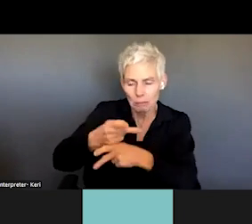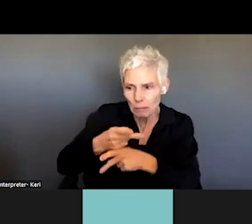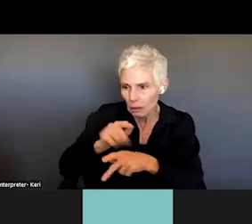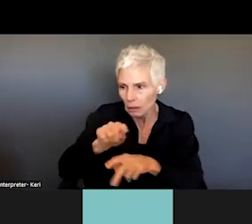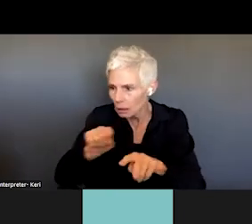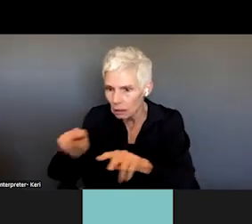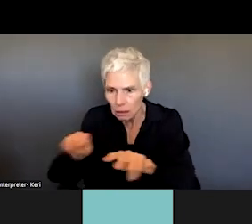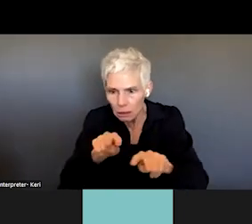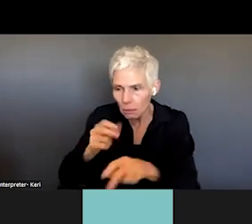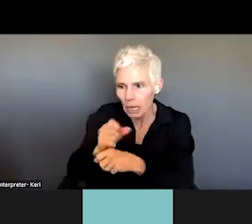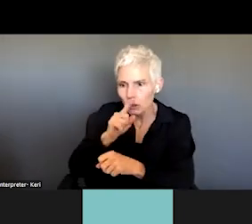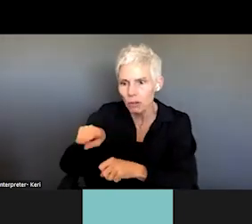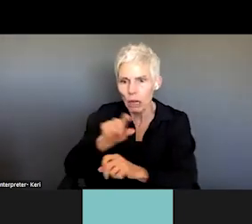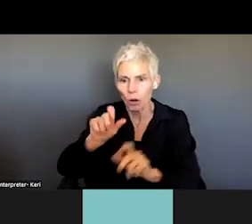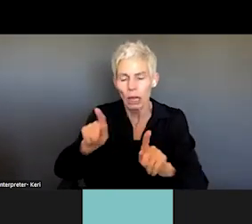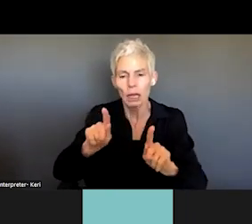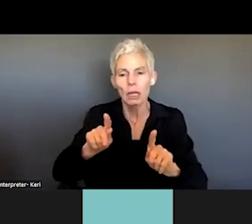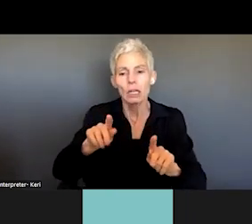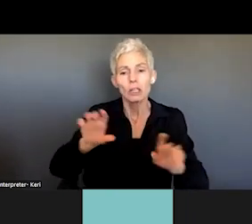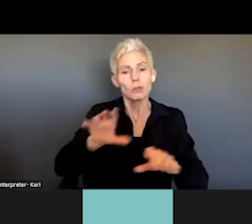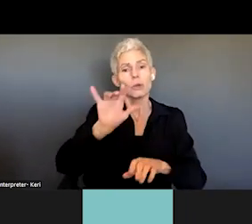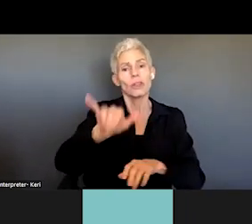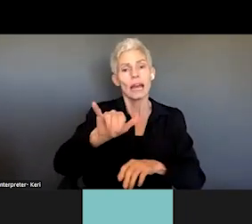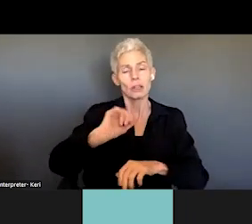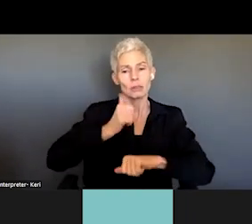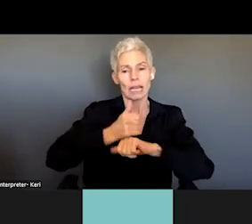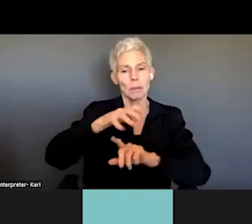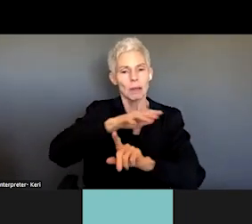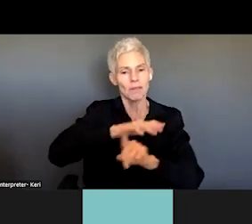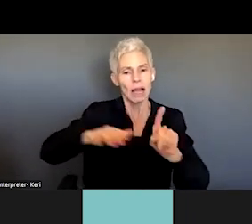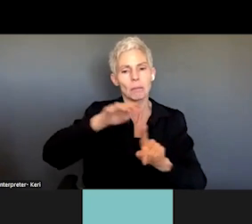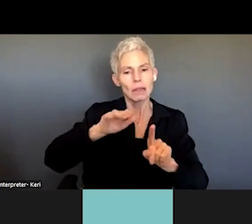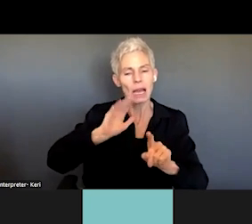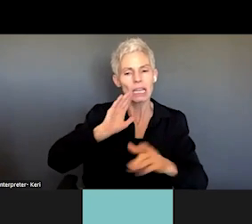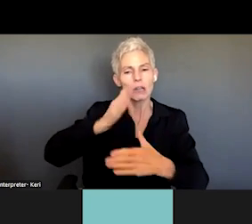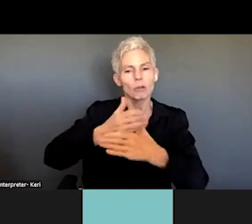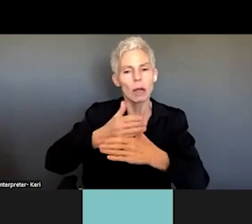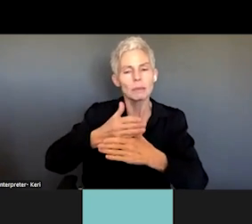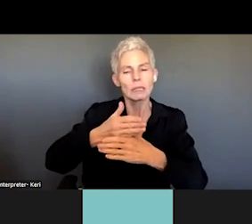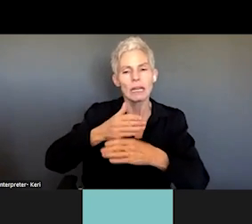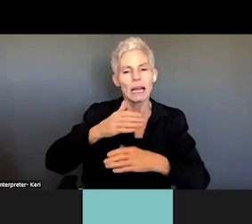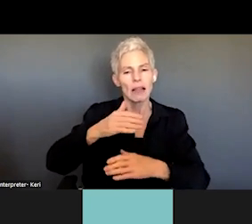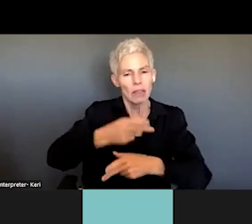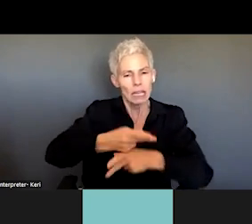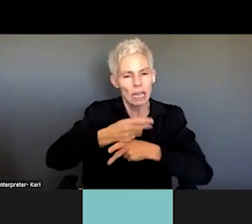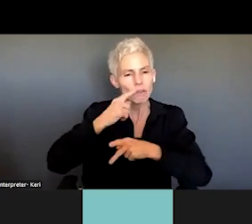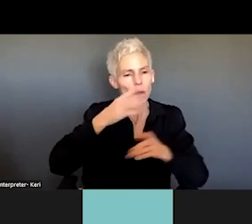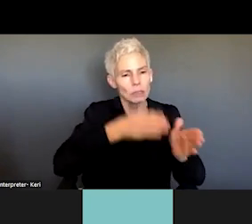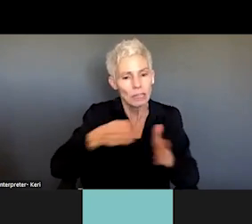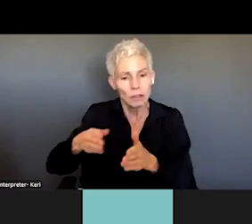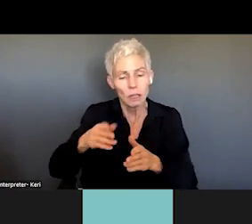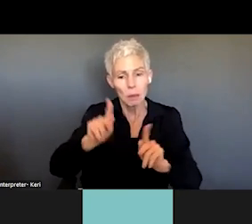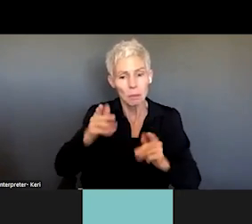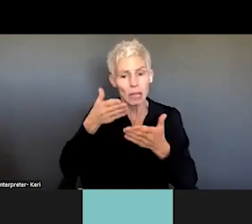doing that, you create an environment that can disrupt the dynamic of care for the individuals who are there. You increase the burden on